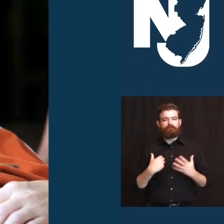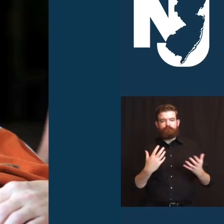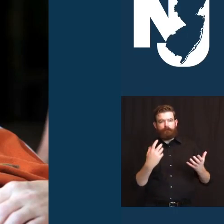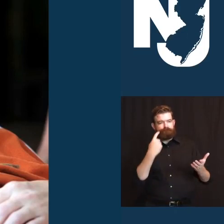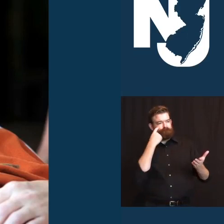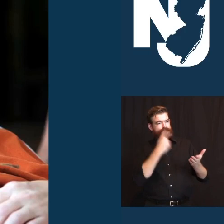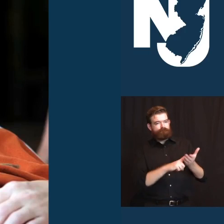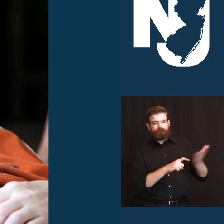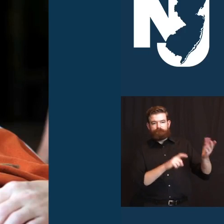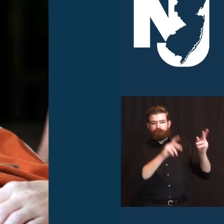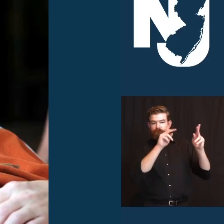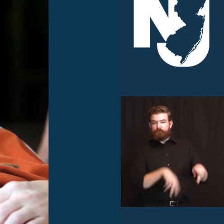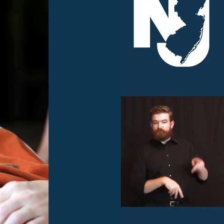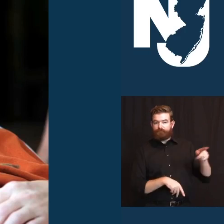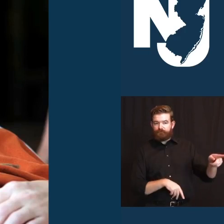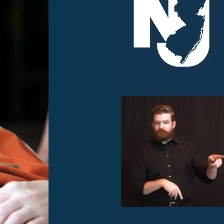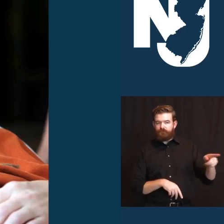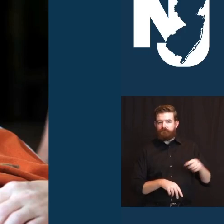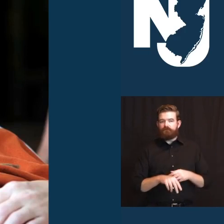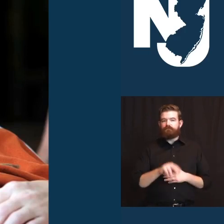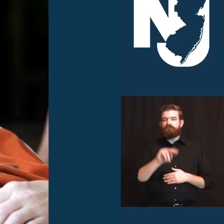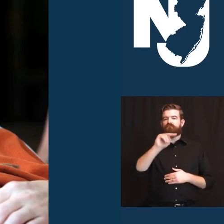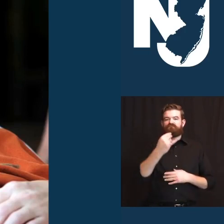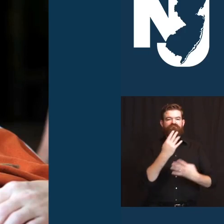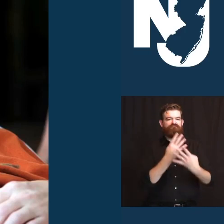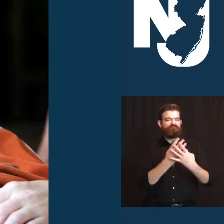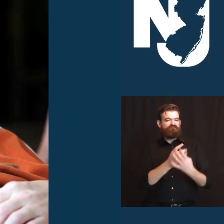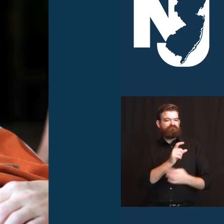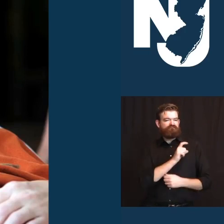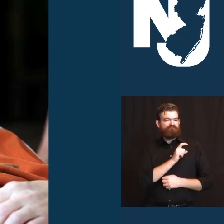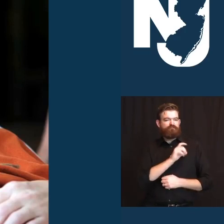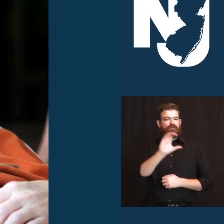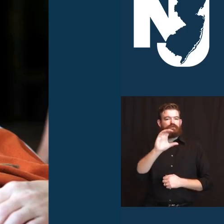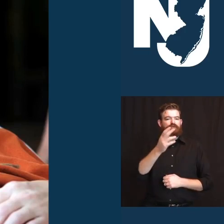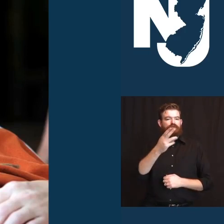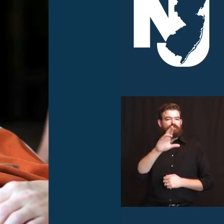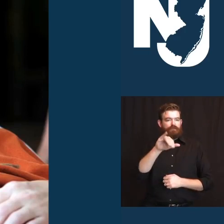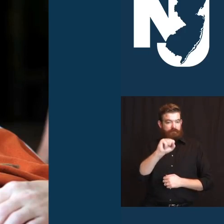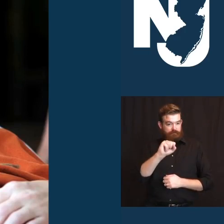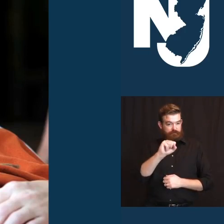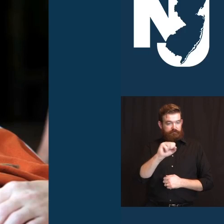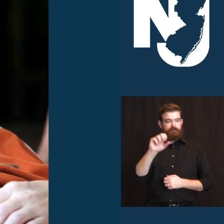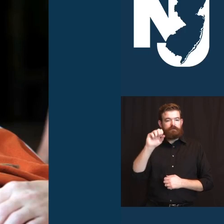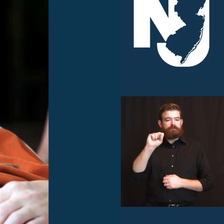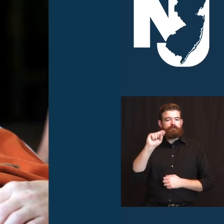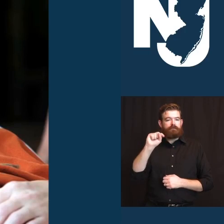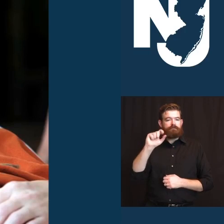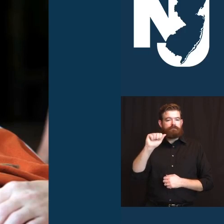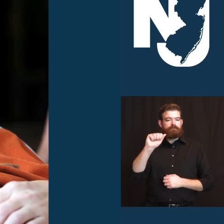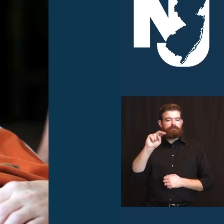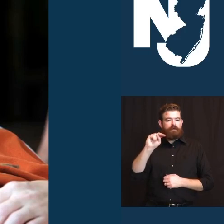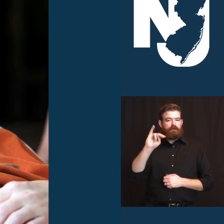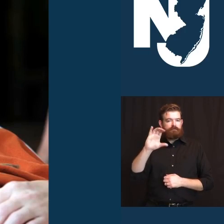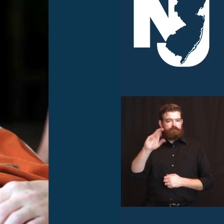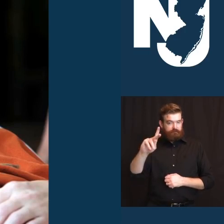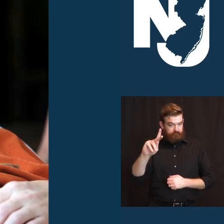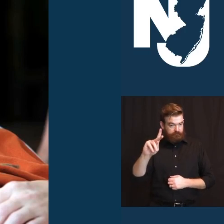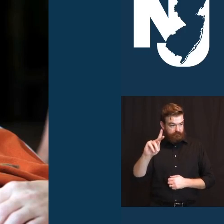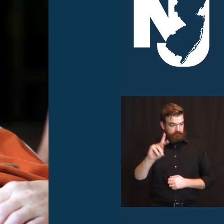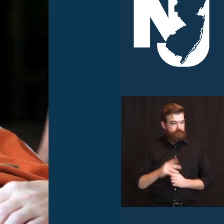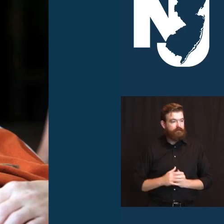Corrections Officer Chris Stanek. On 9/11, by the way, he was a member of one of the ambulance